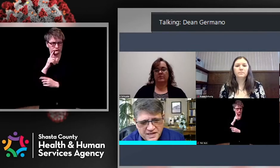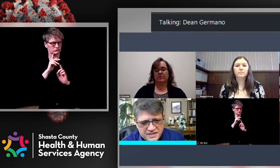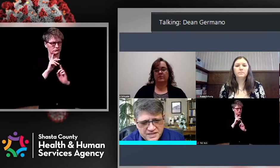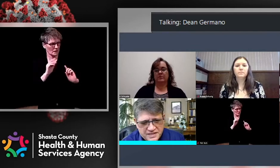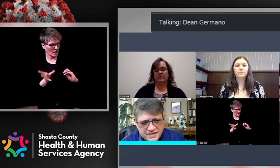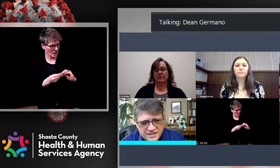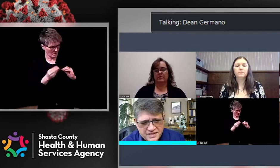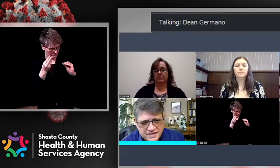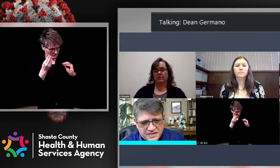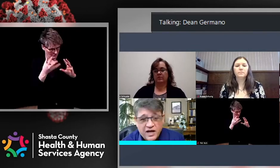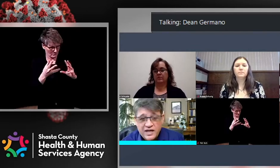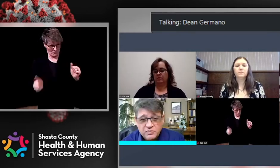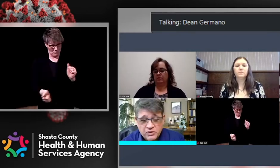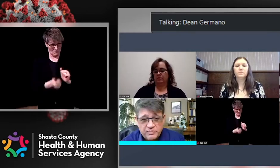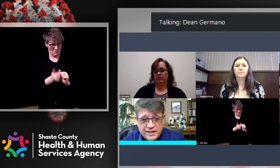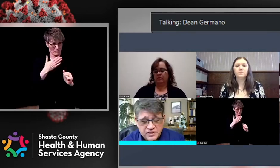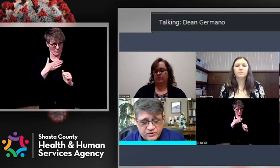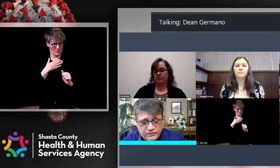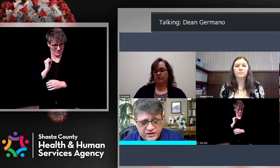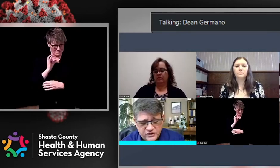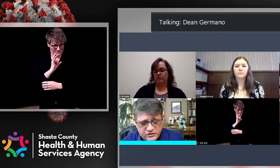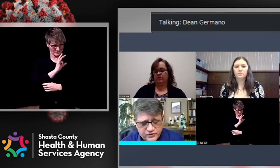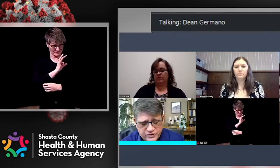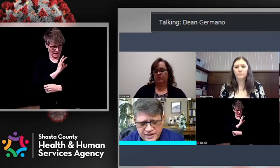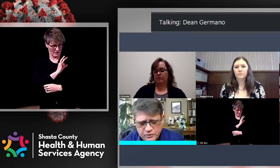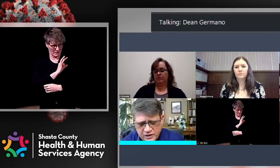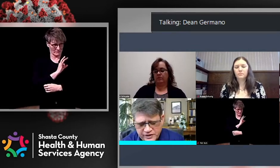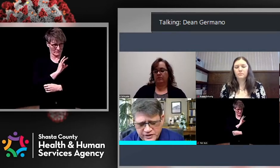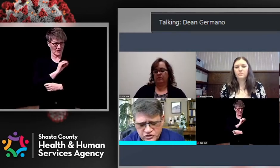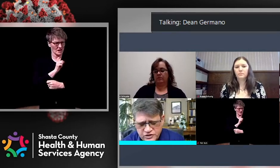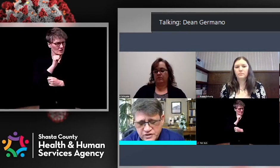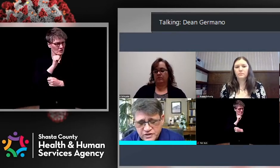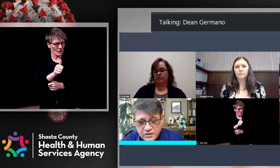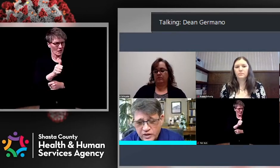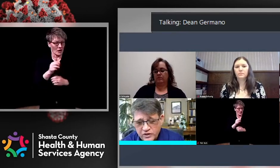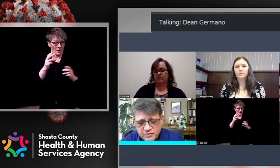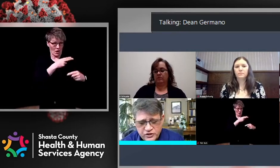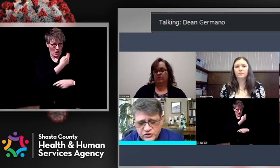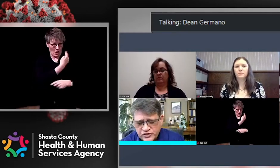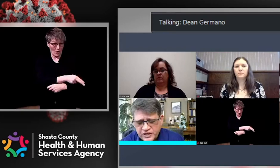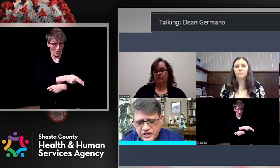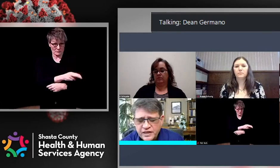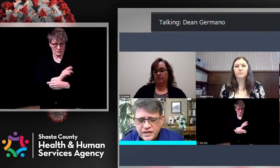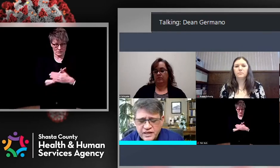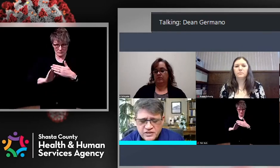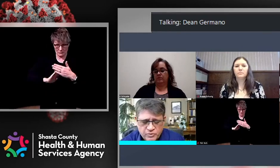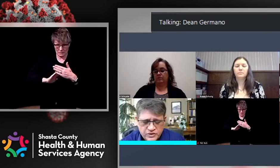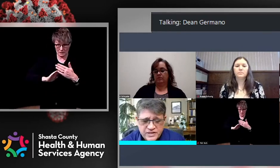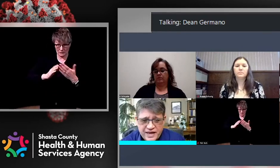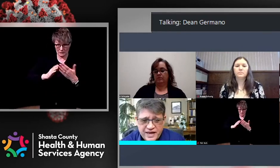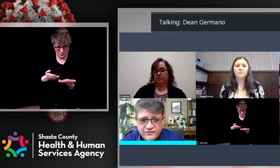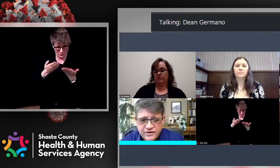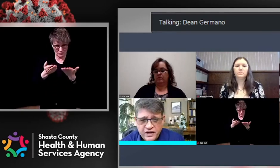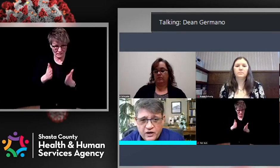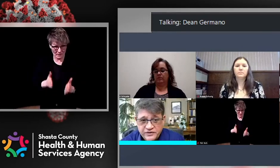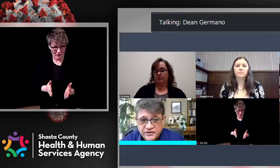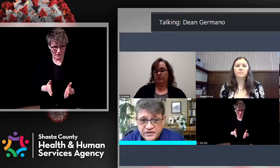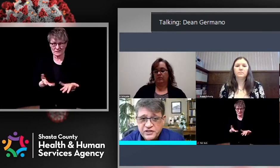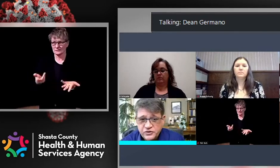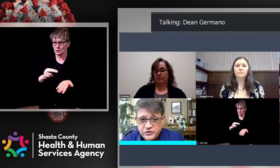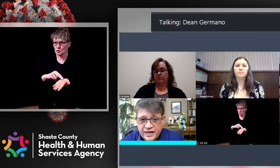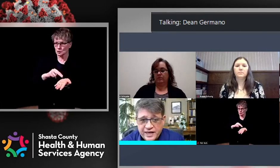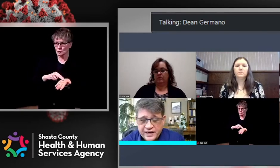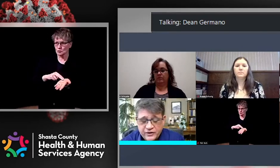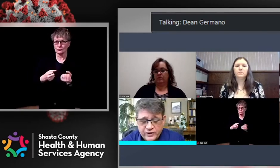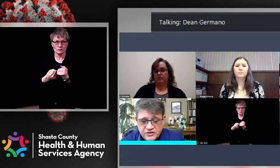Most of my staff, my non-hospital based providers, for example, clinicians, as well as my nursing and support staff, are in the